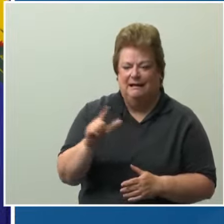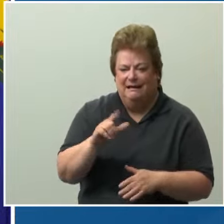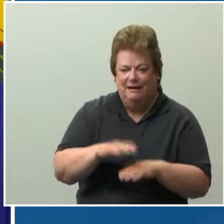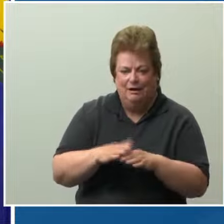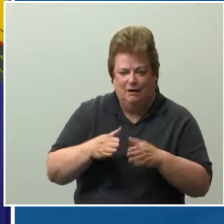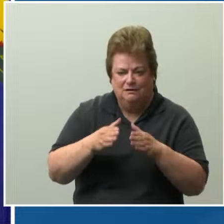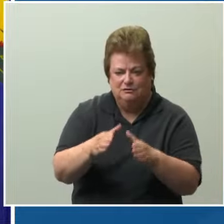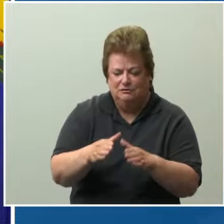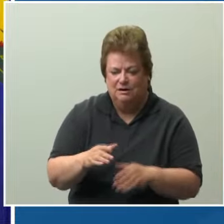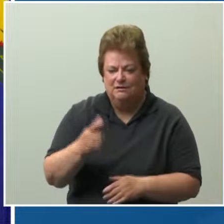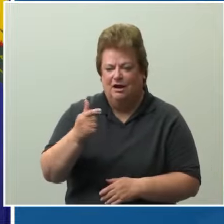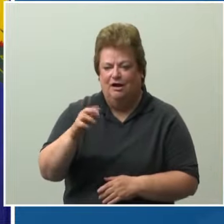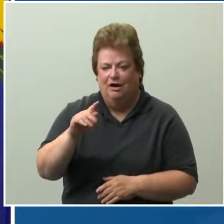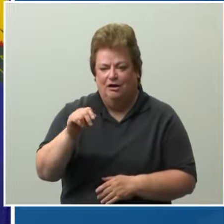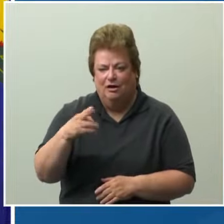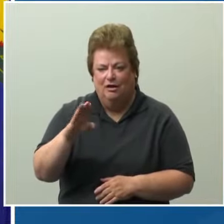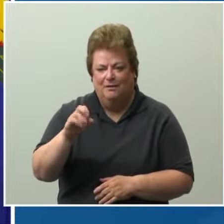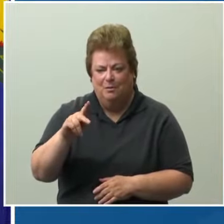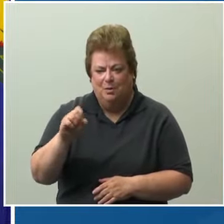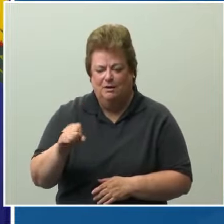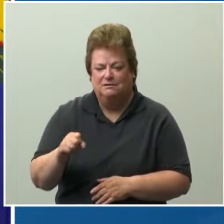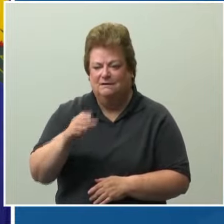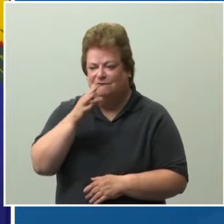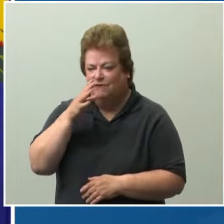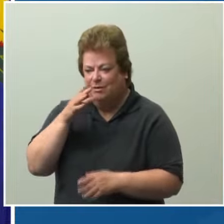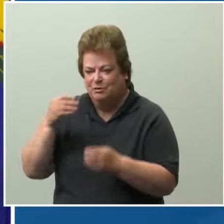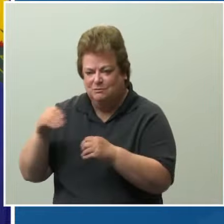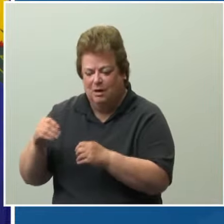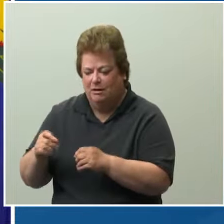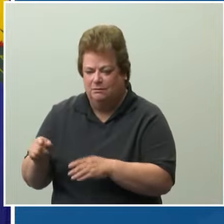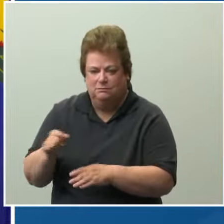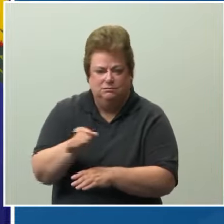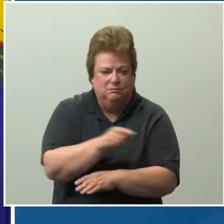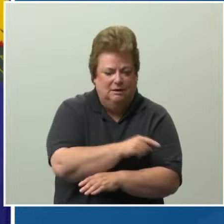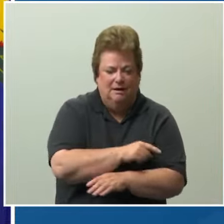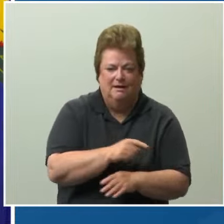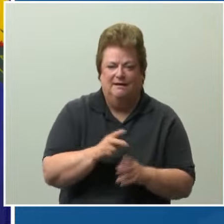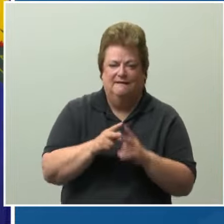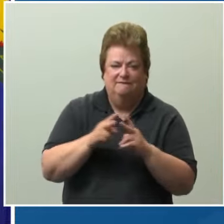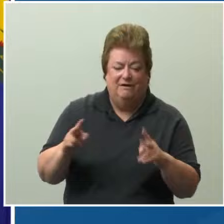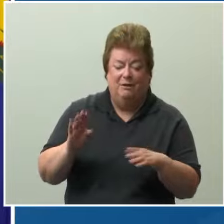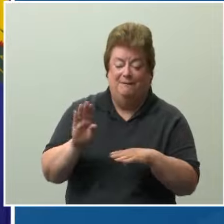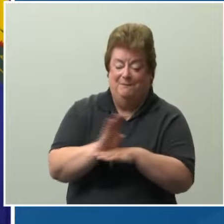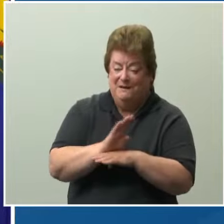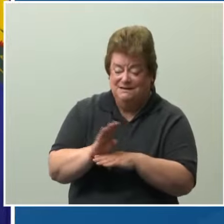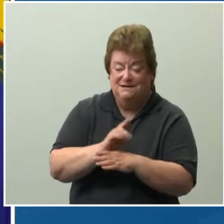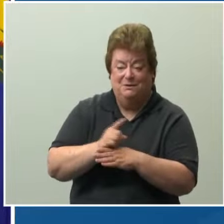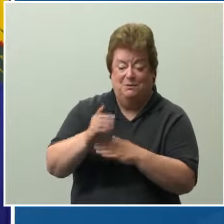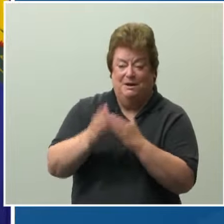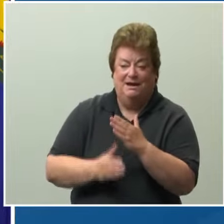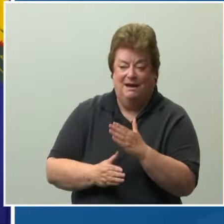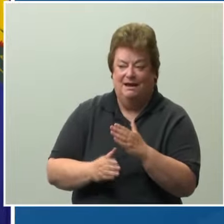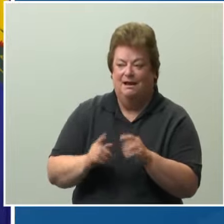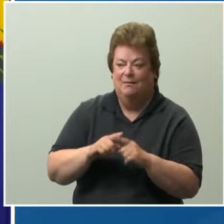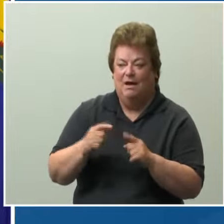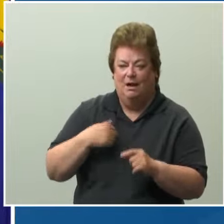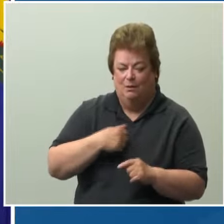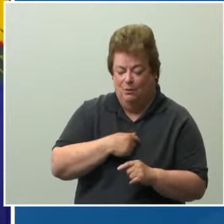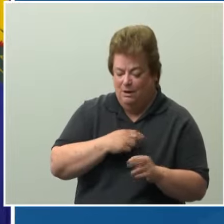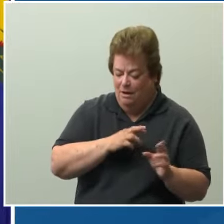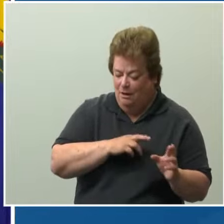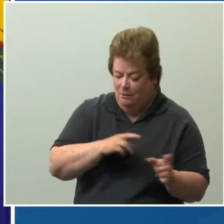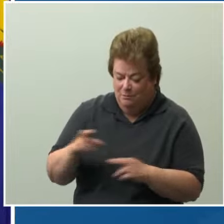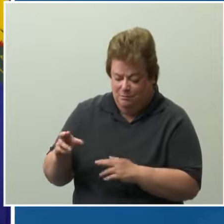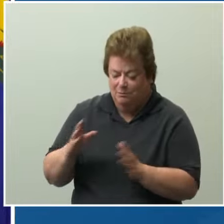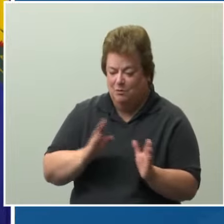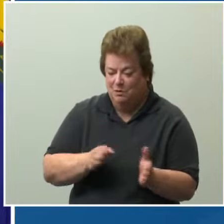to Garth Brooks and the Farmers Market. It is going to be an extremely busy weekend, but we are prepared and ready